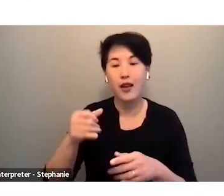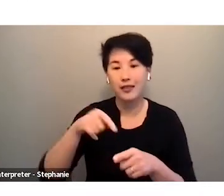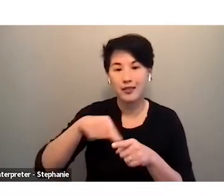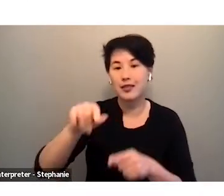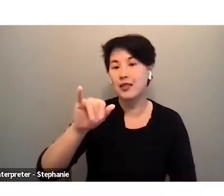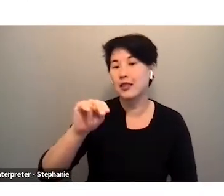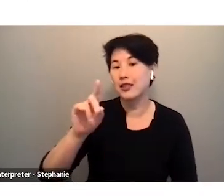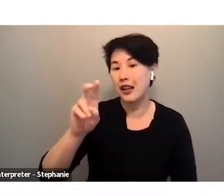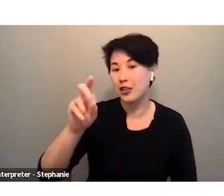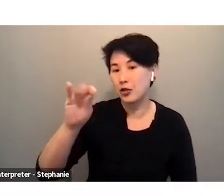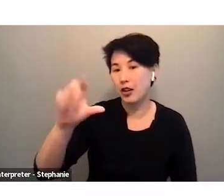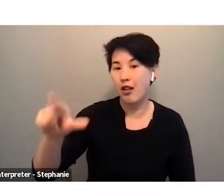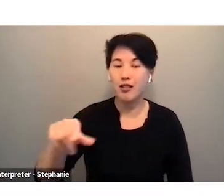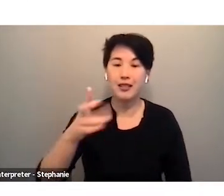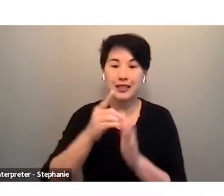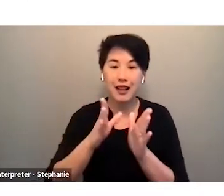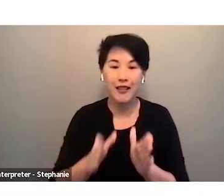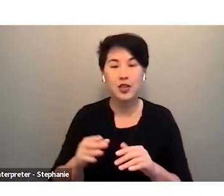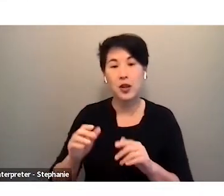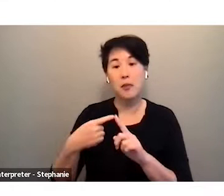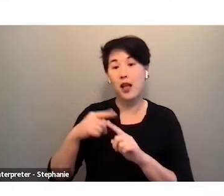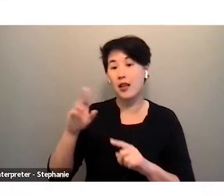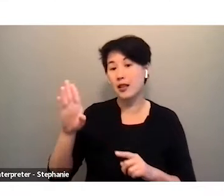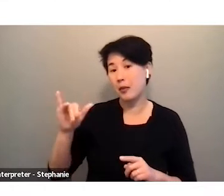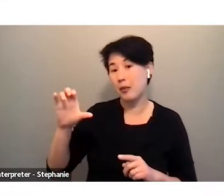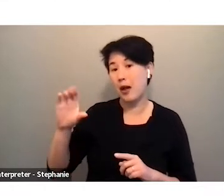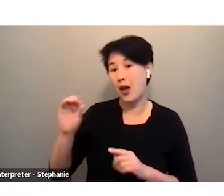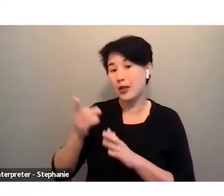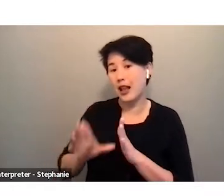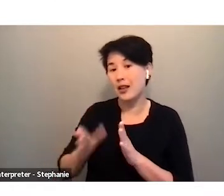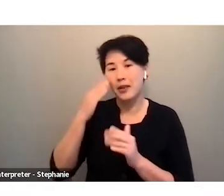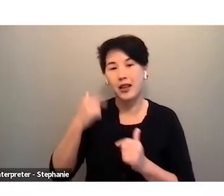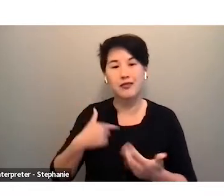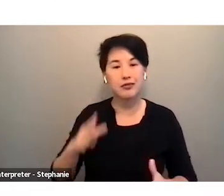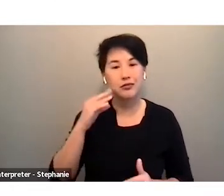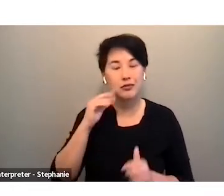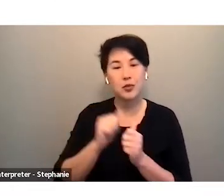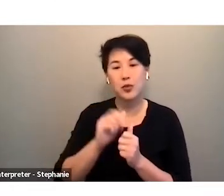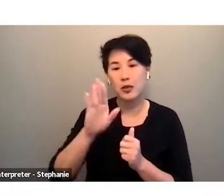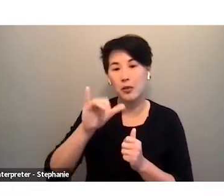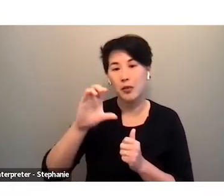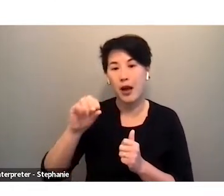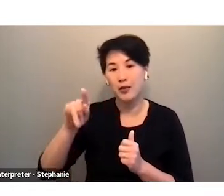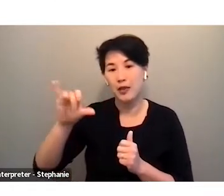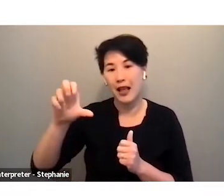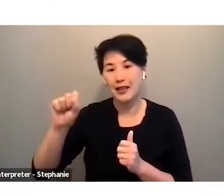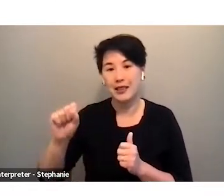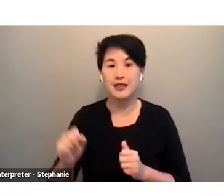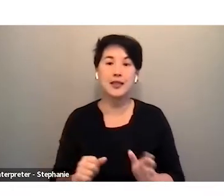and also as bio designers with our experience in bioplastics. Yeah, and we wanted to create a product